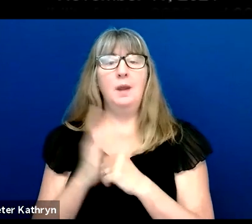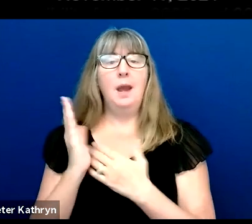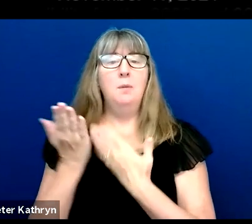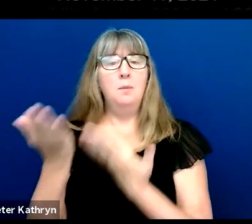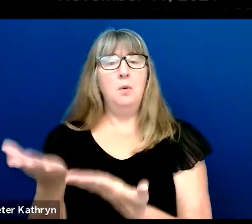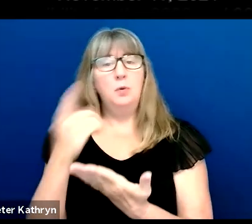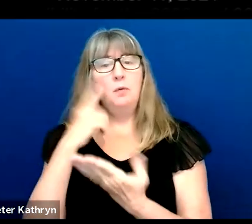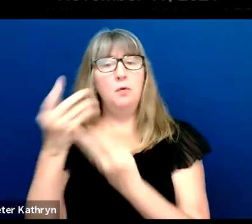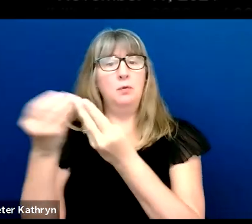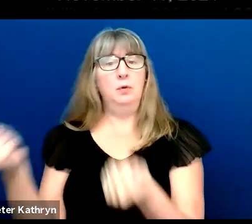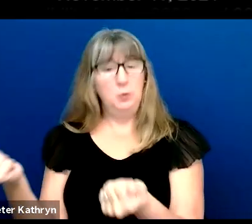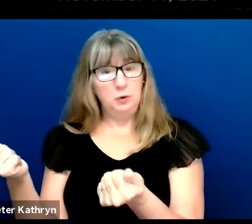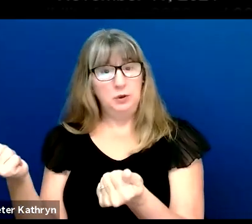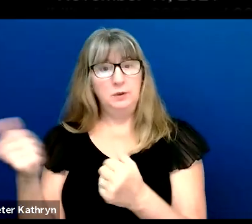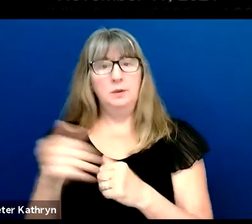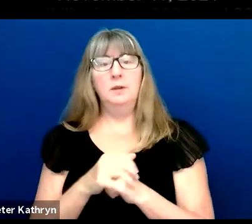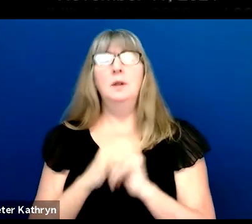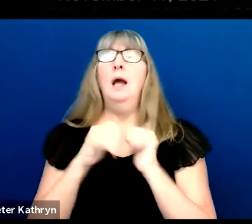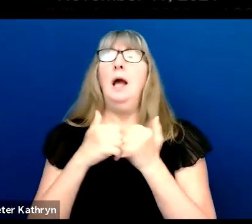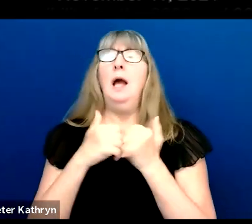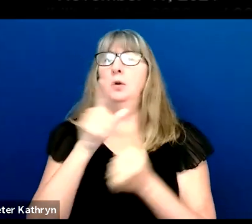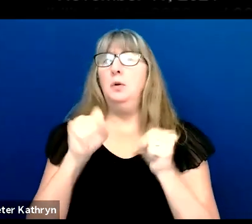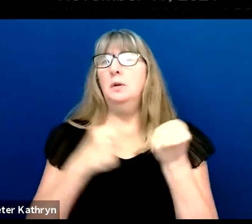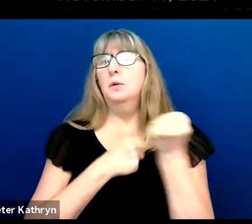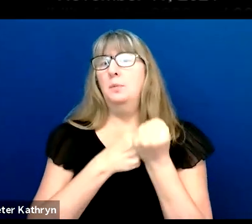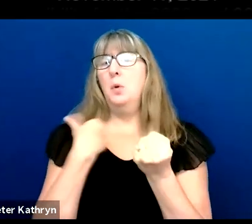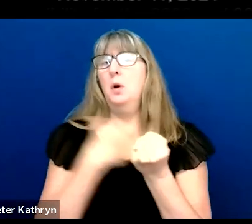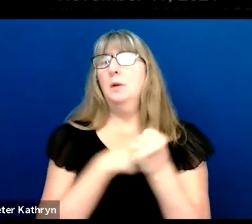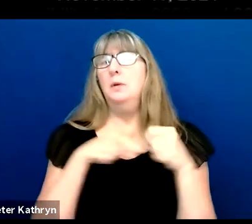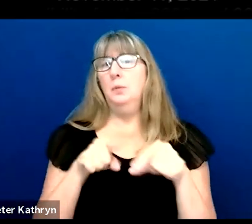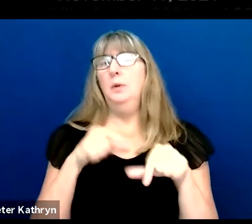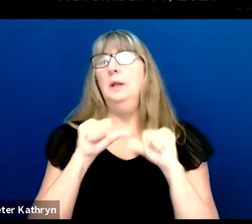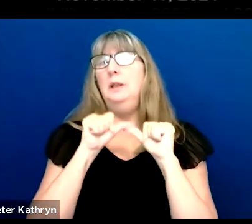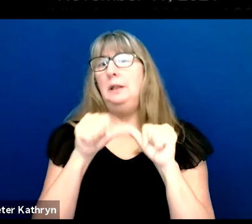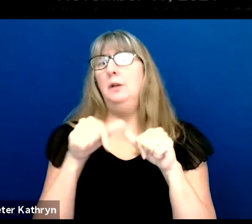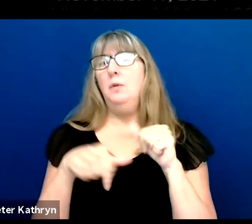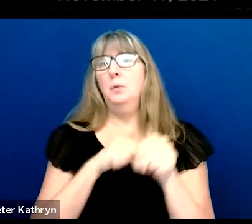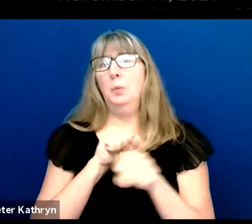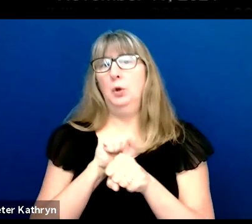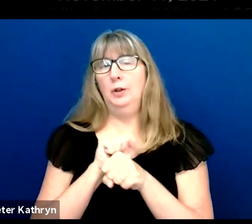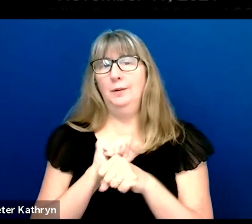this problem and how you can support us as we continue our work.